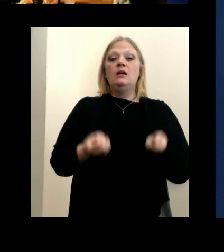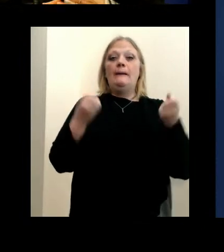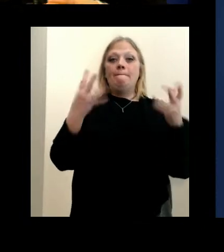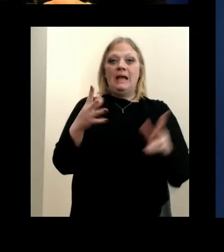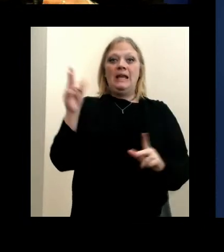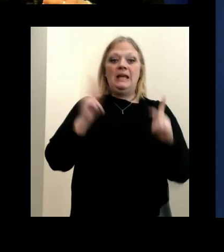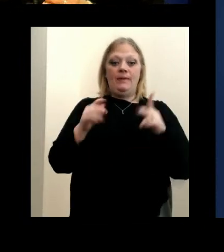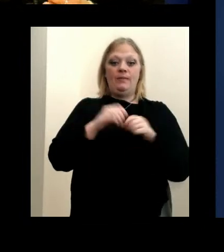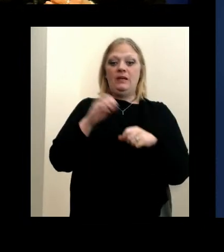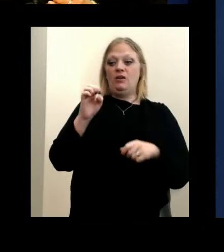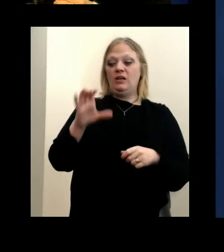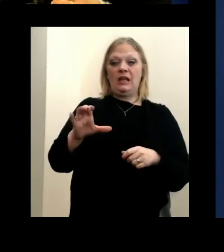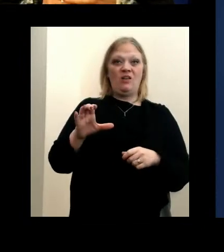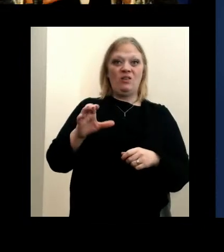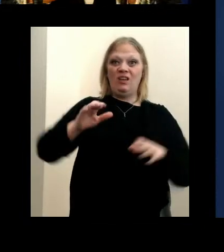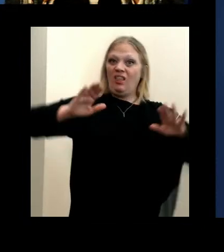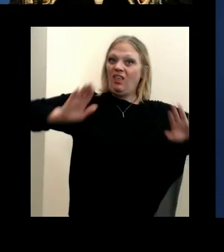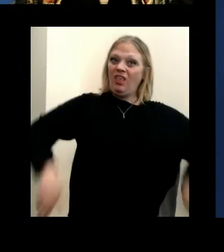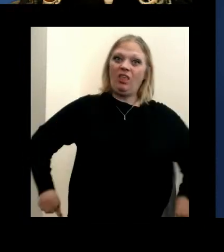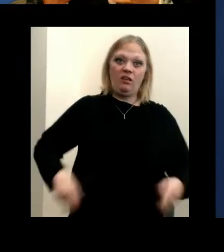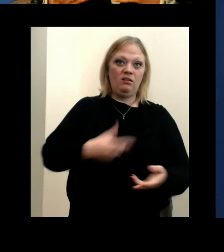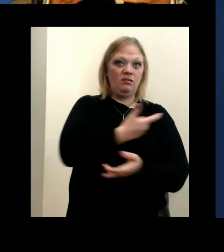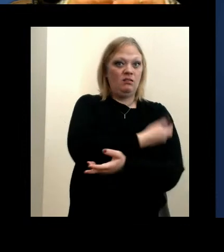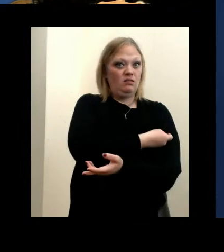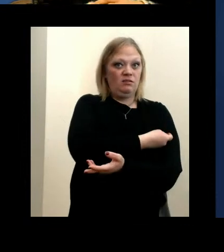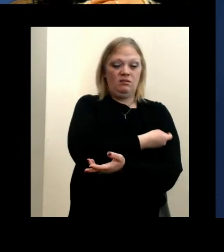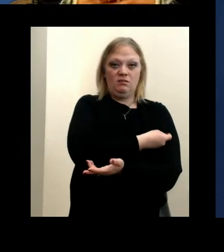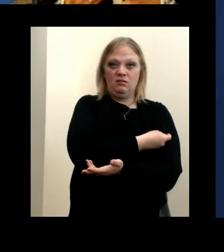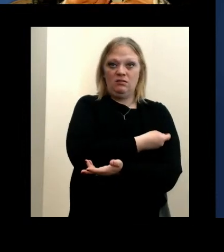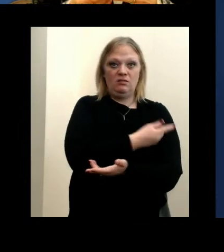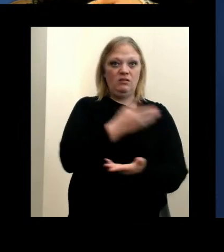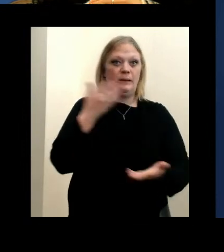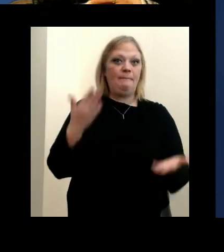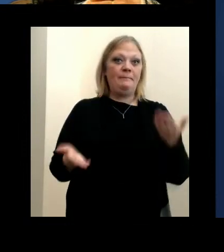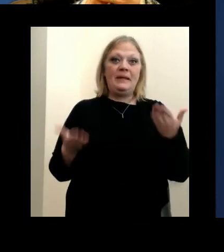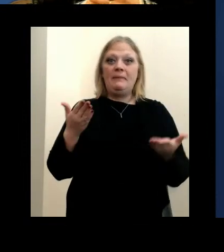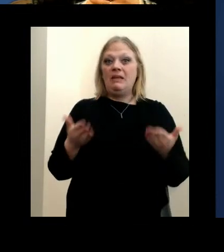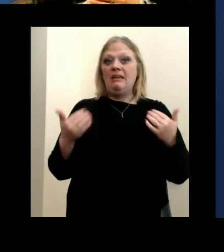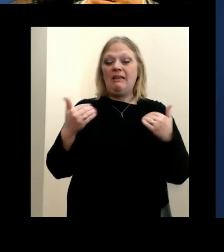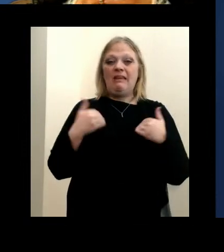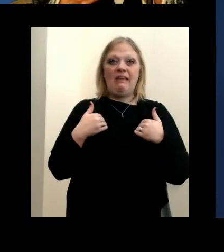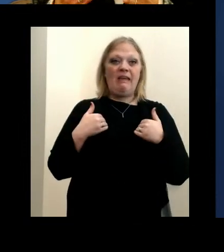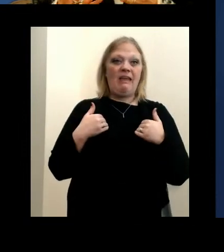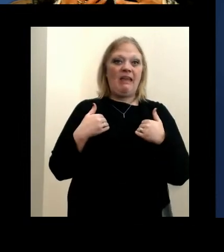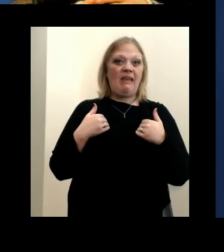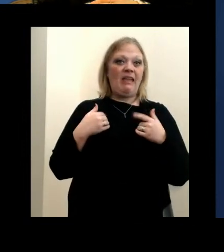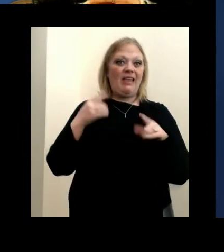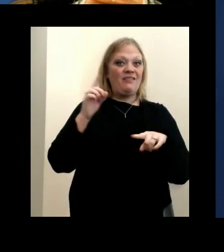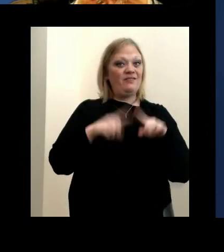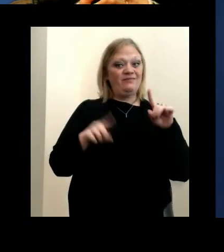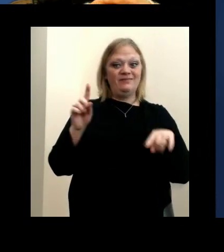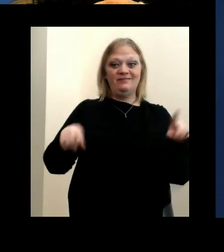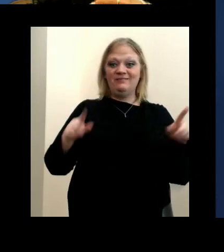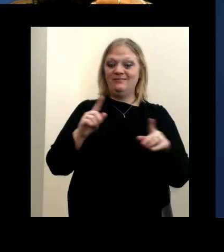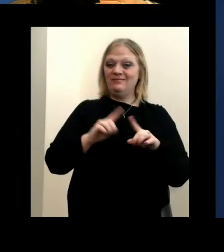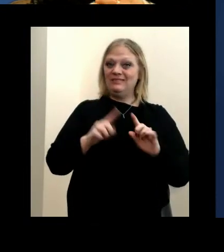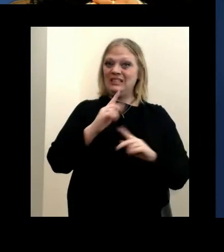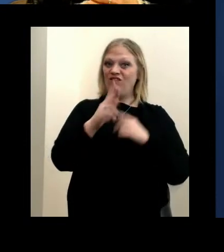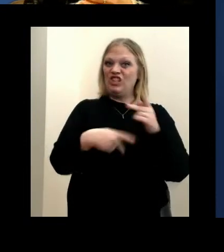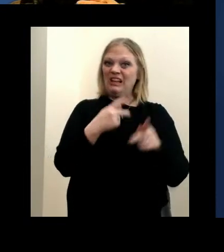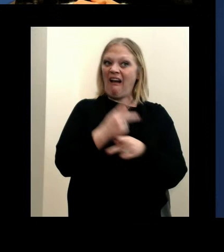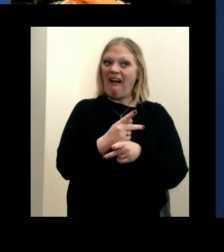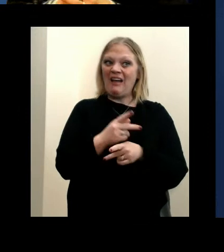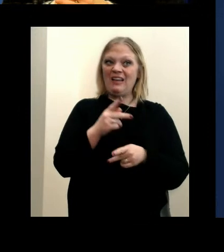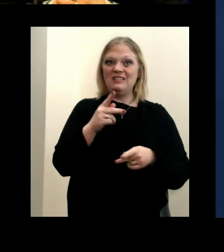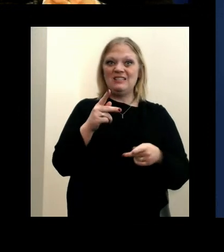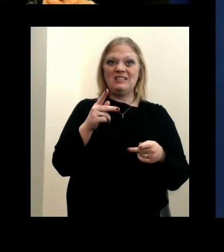County who have not been vaccinated, and we may have various strains in our community that we have to be worried about. So